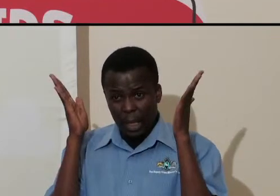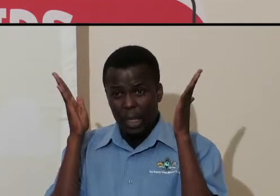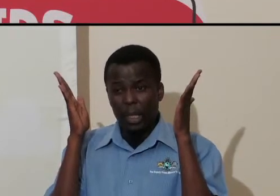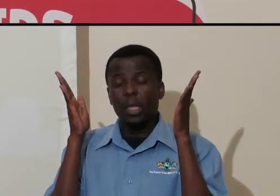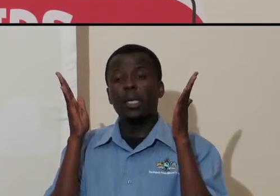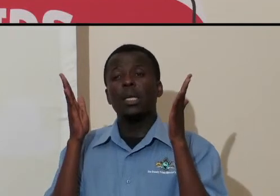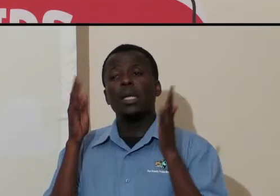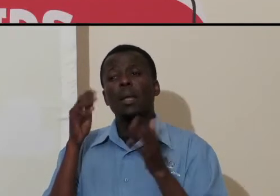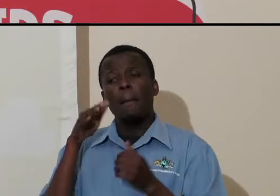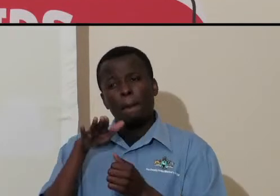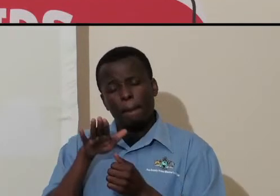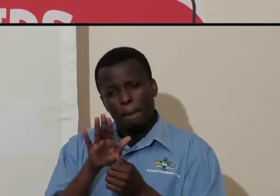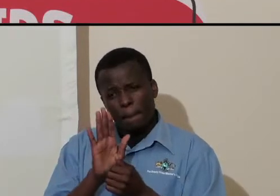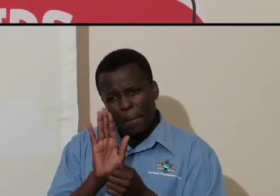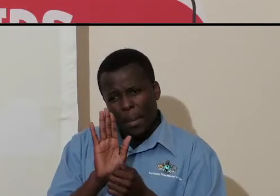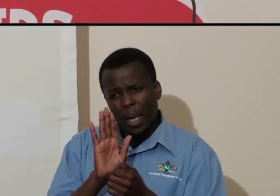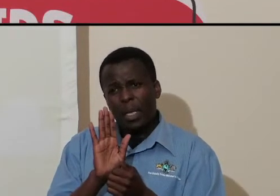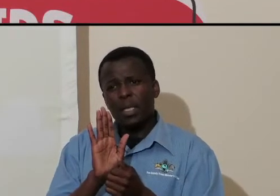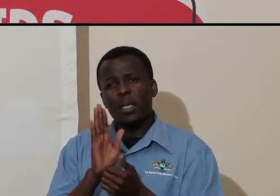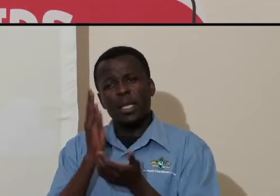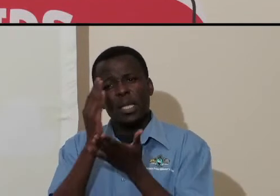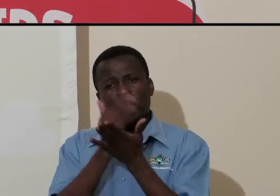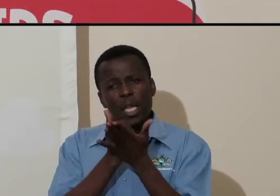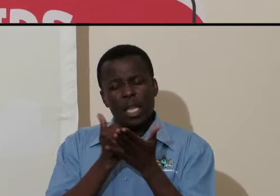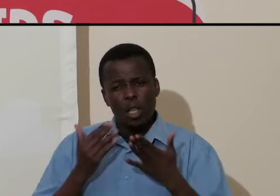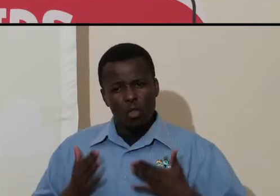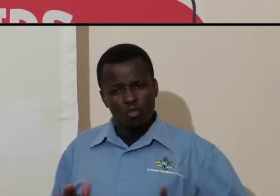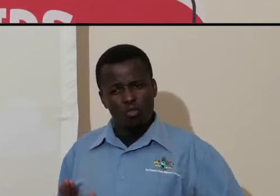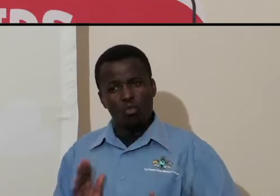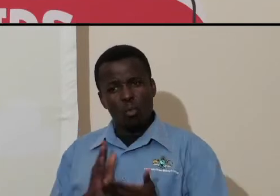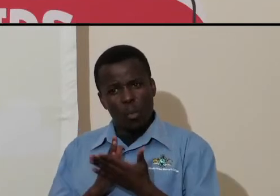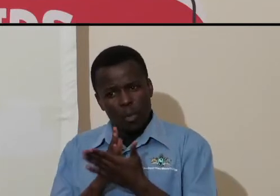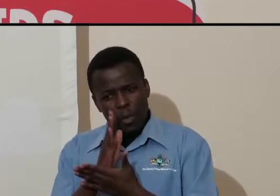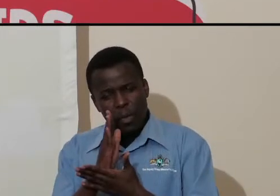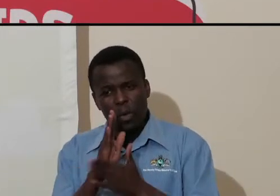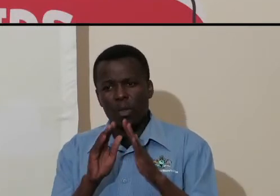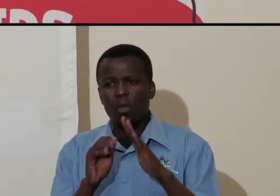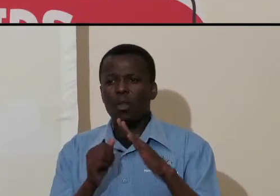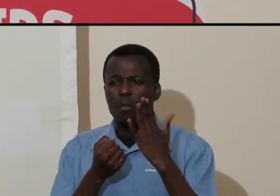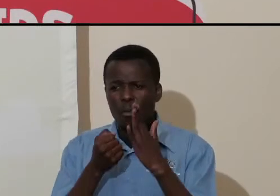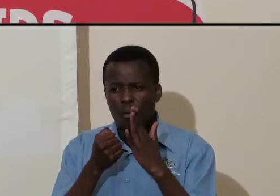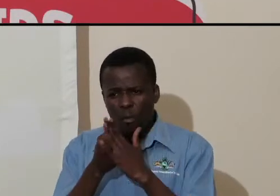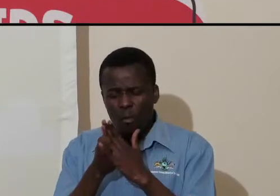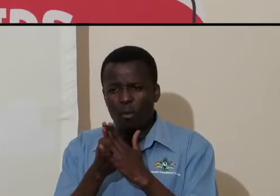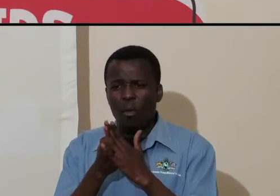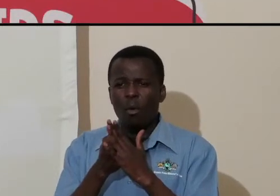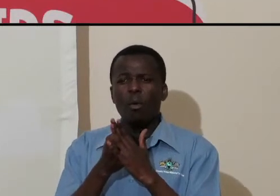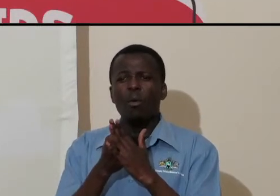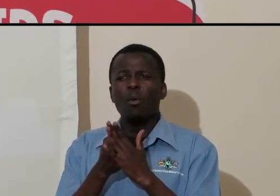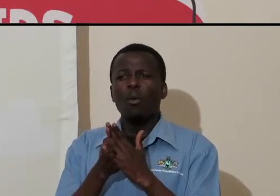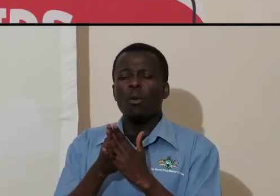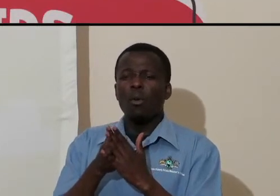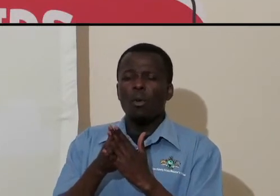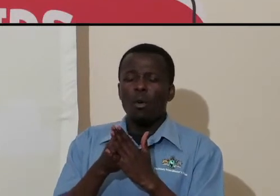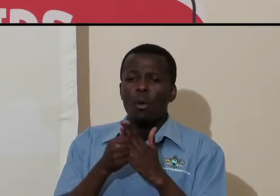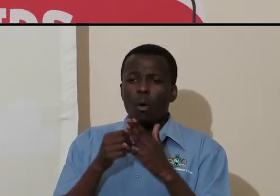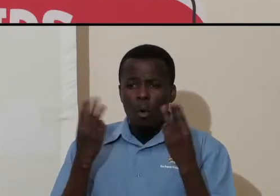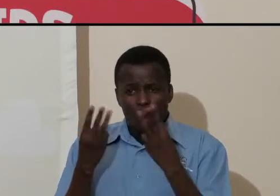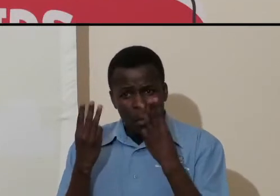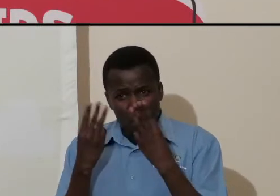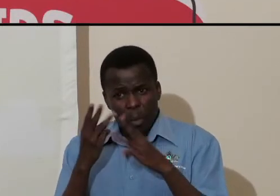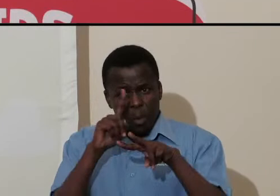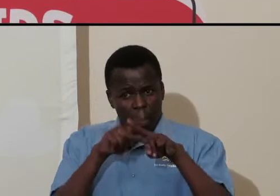and fulfill the human rights of people living with, at risk of, and affected by HIV, and to ensure that by